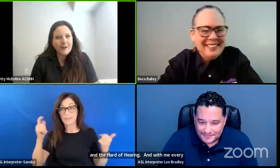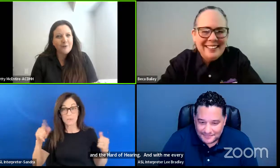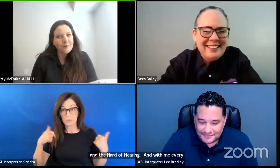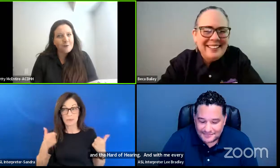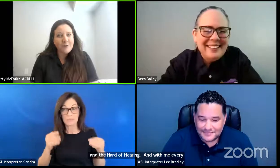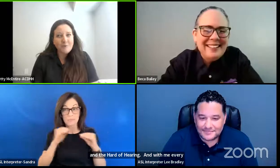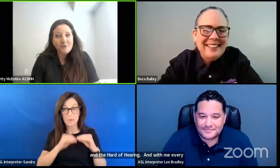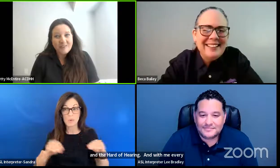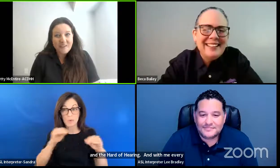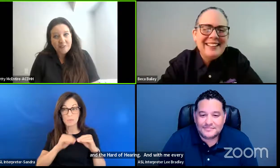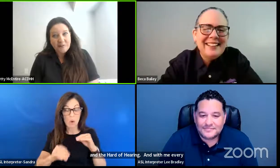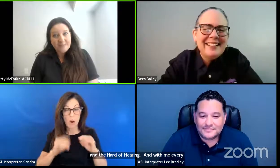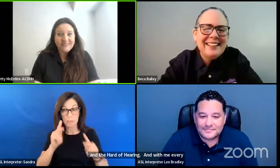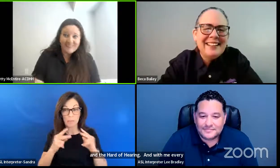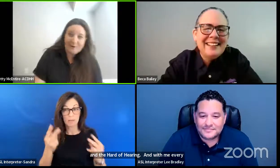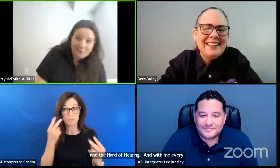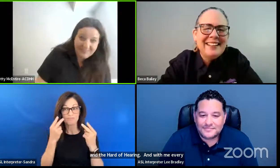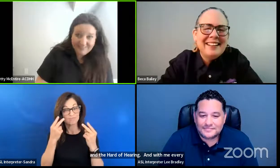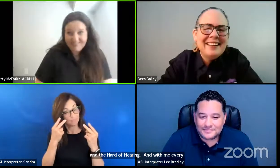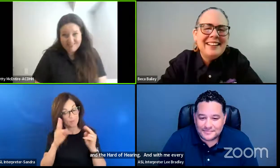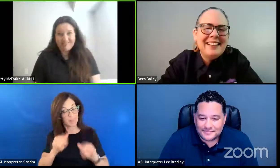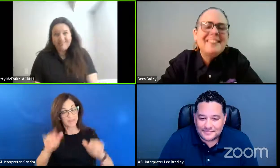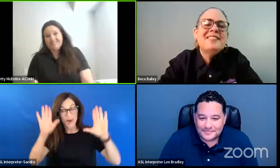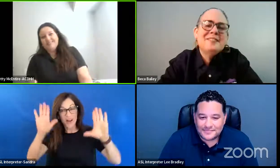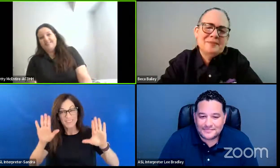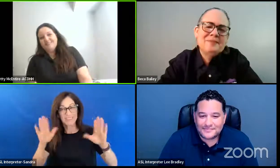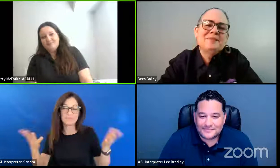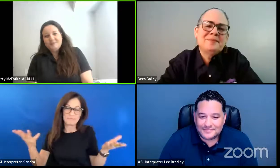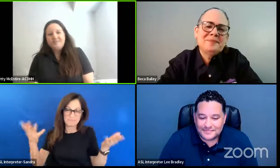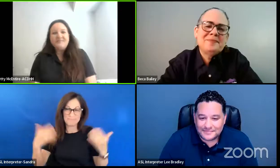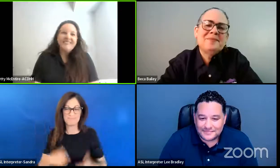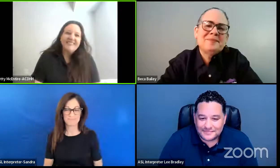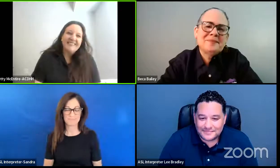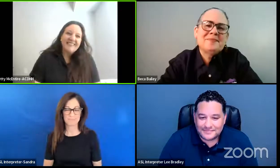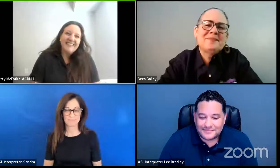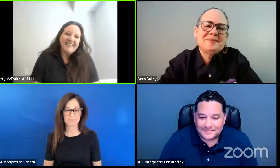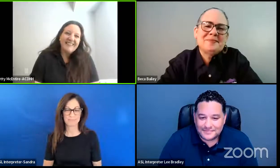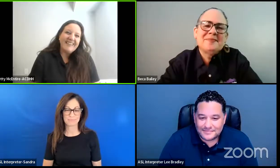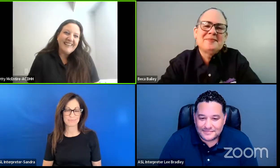our viewership, which is awesome. So